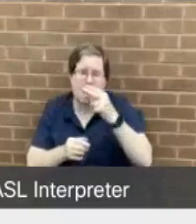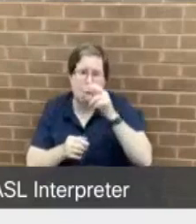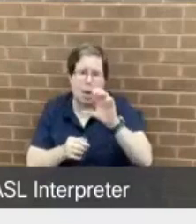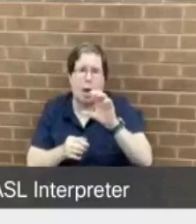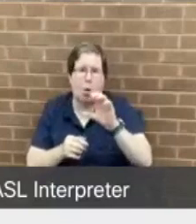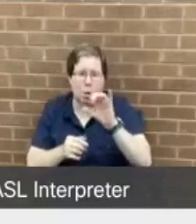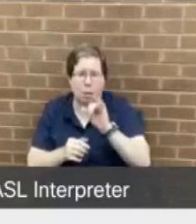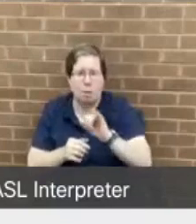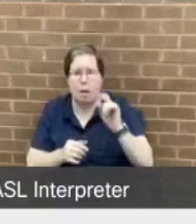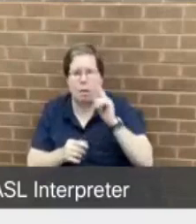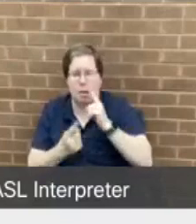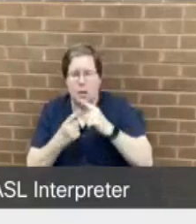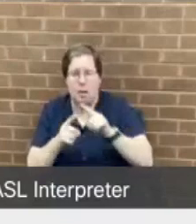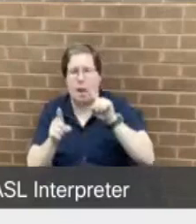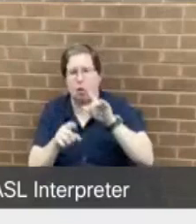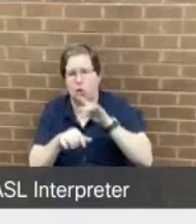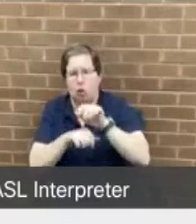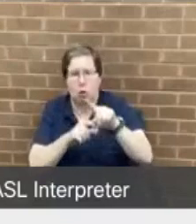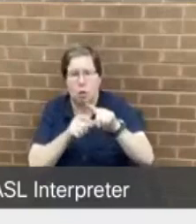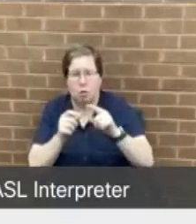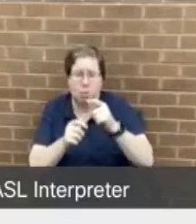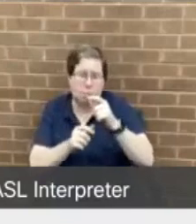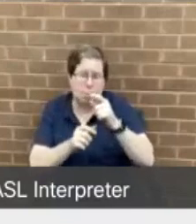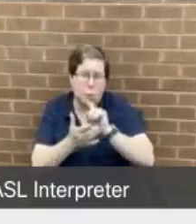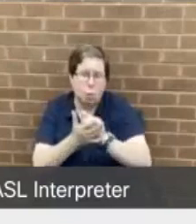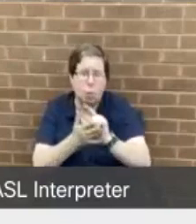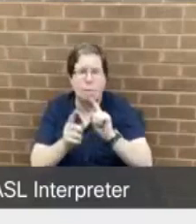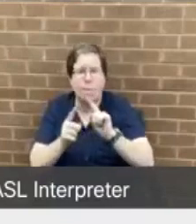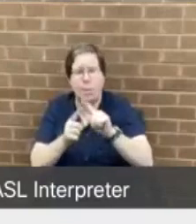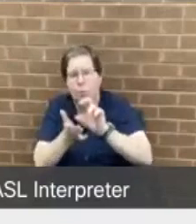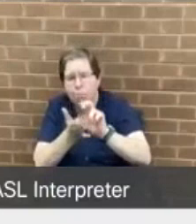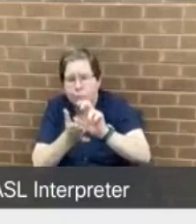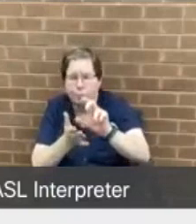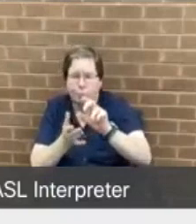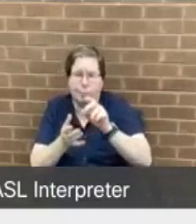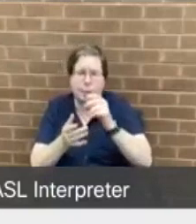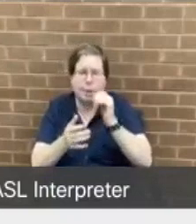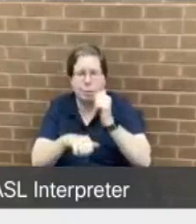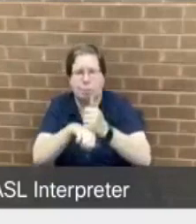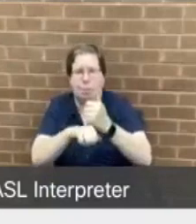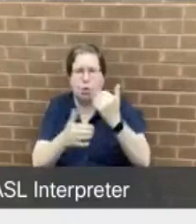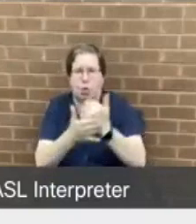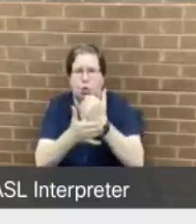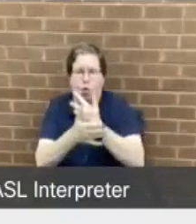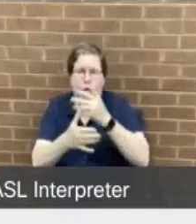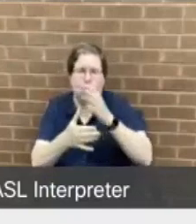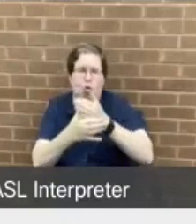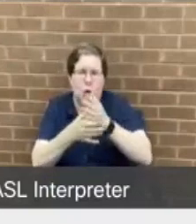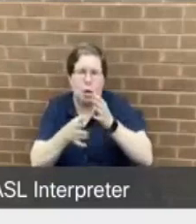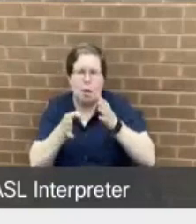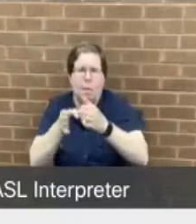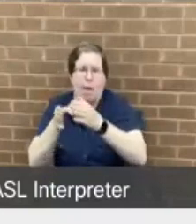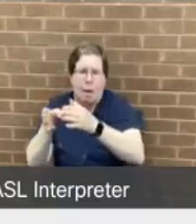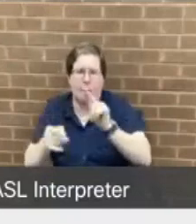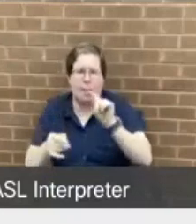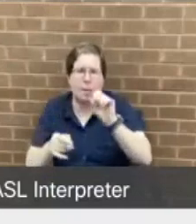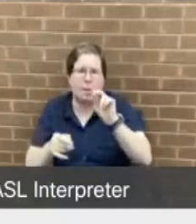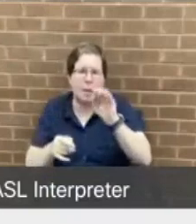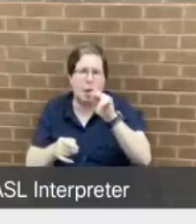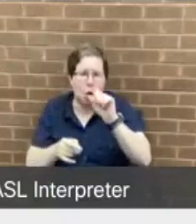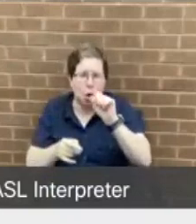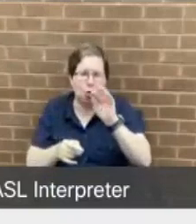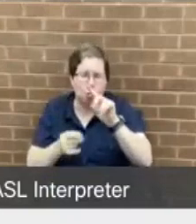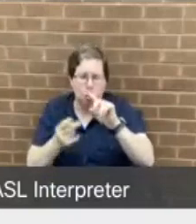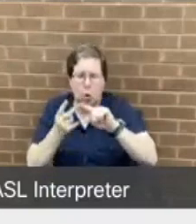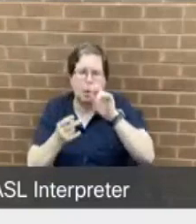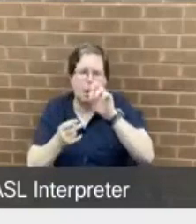that the governor announced early this week. This grant is going to fund design and a shared use path along Ten Oaks Road and Guilford